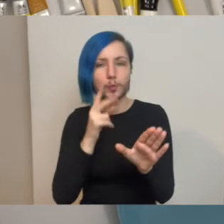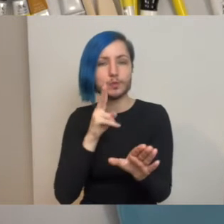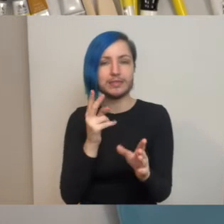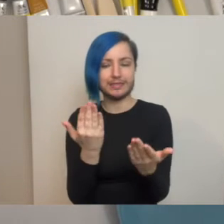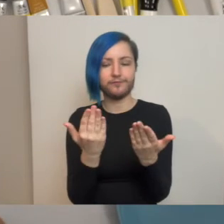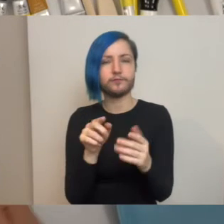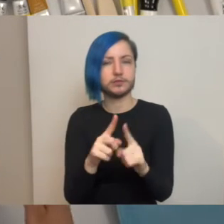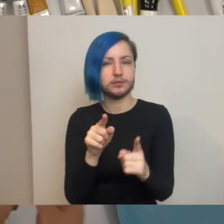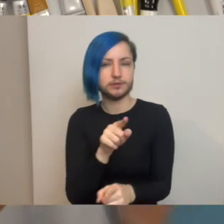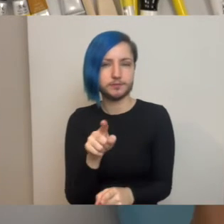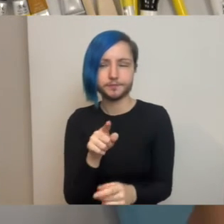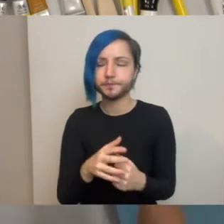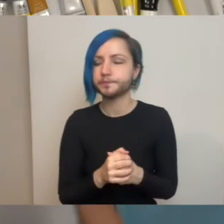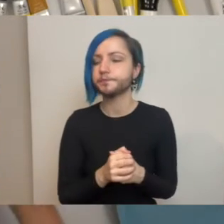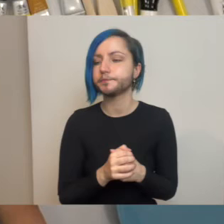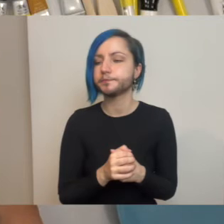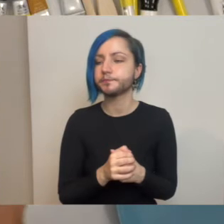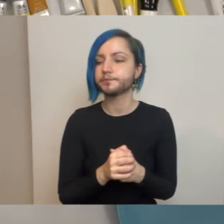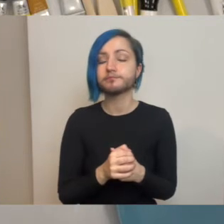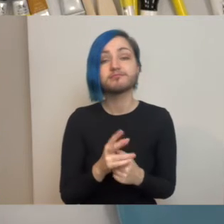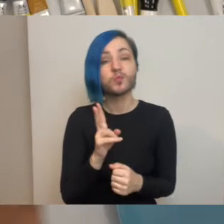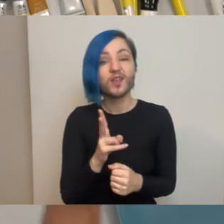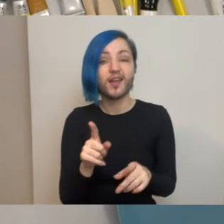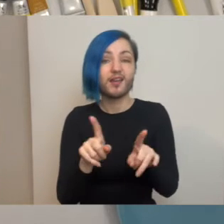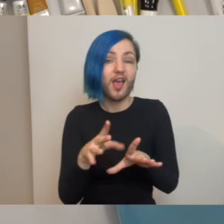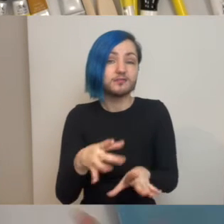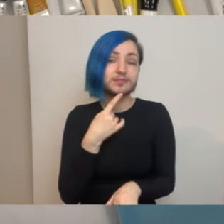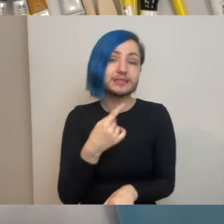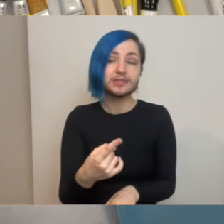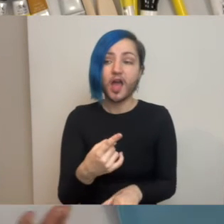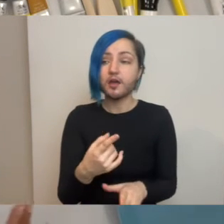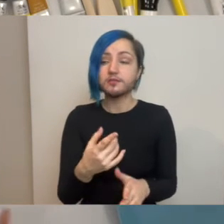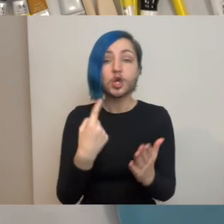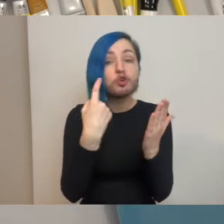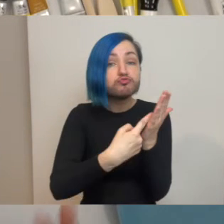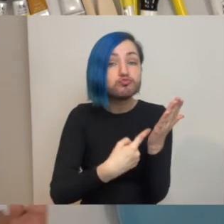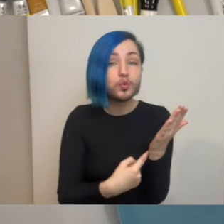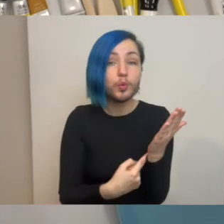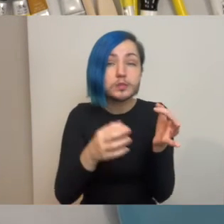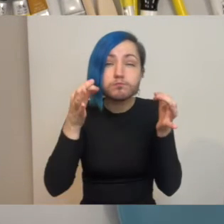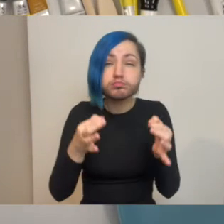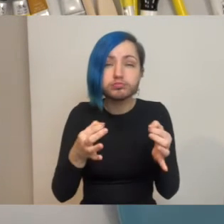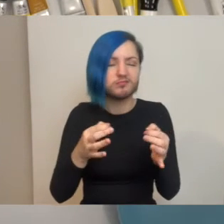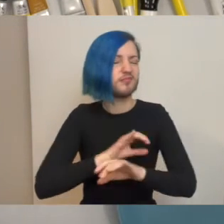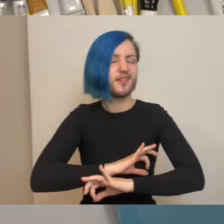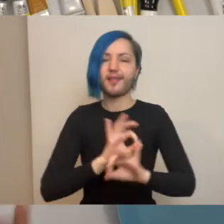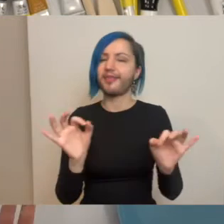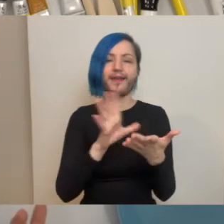the difference between them. And again, as I've said, there's no hard and fast rules about